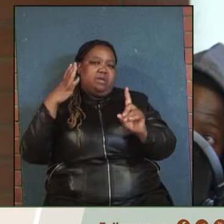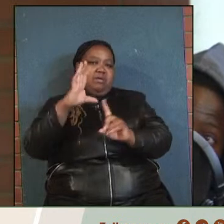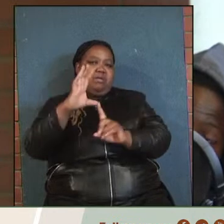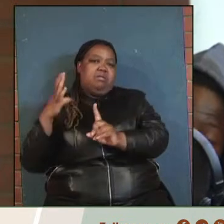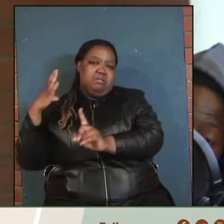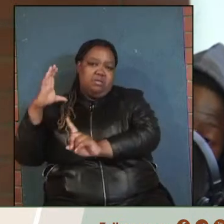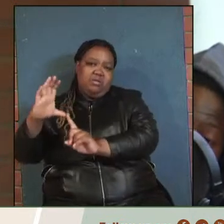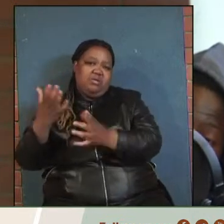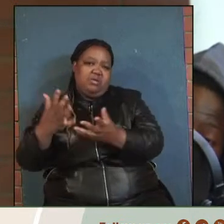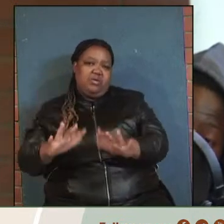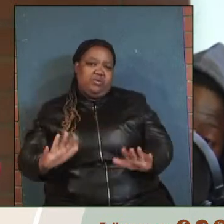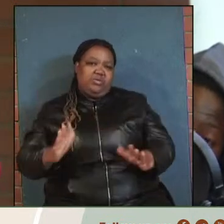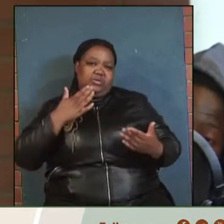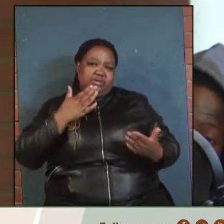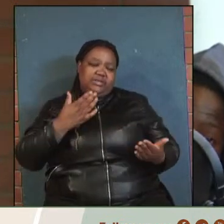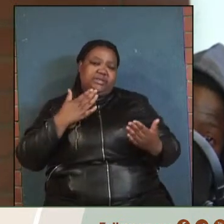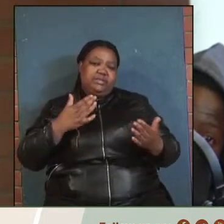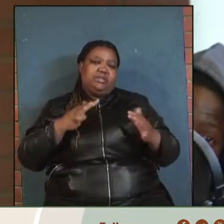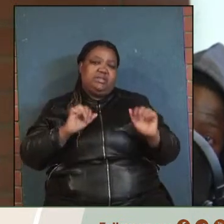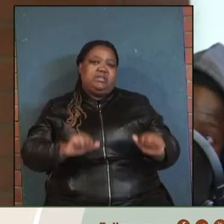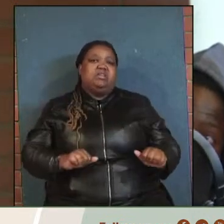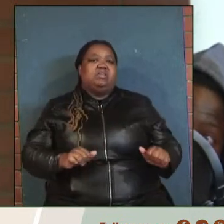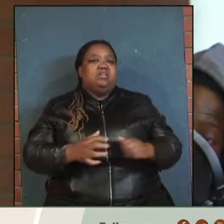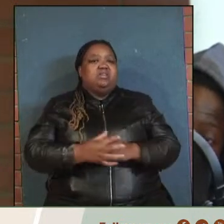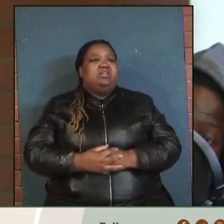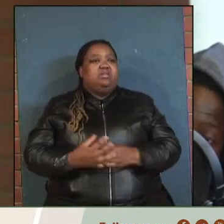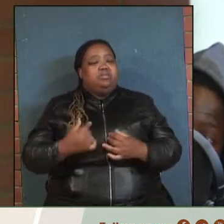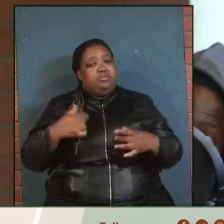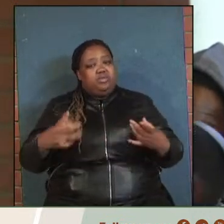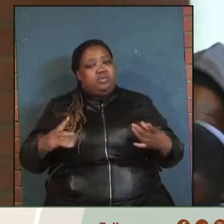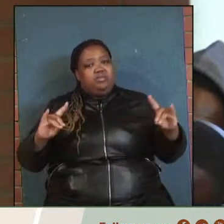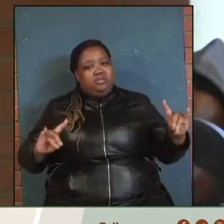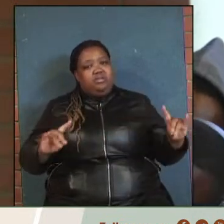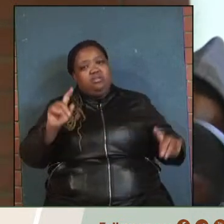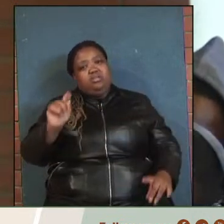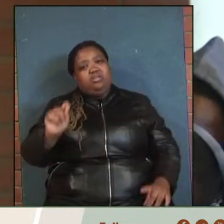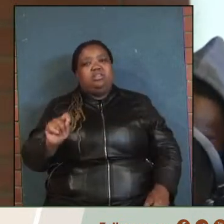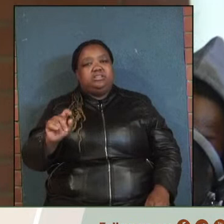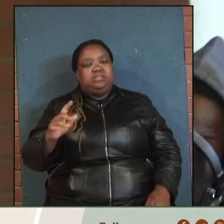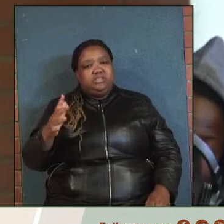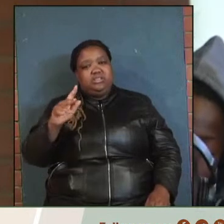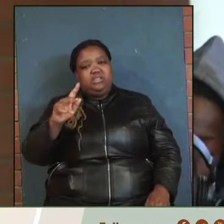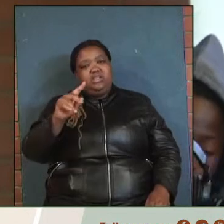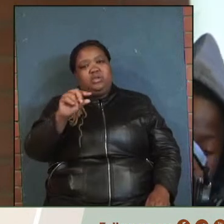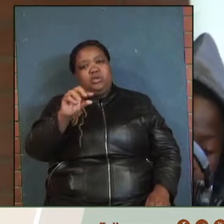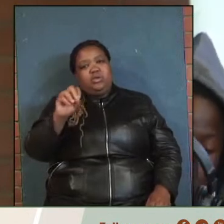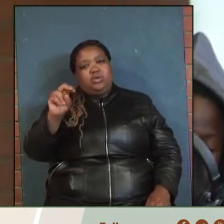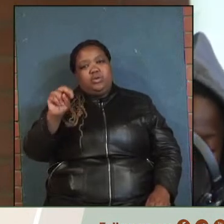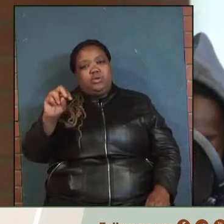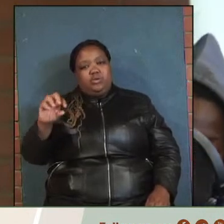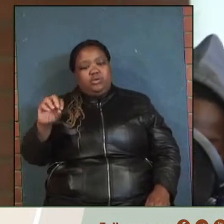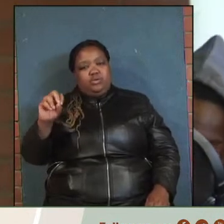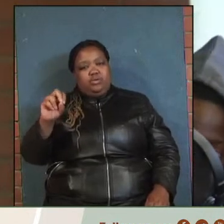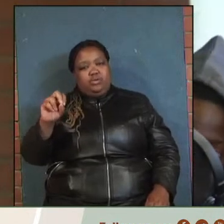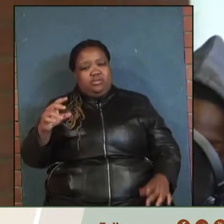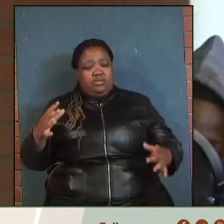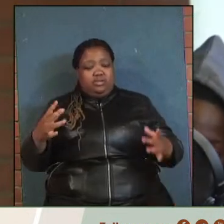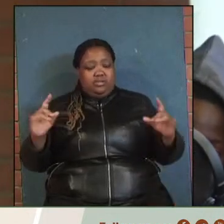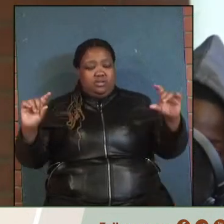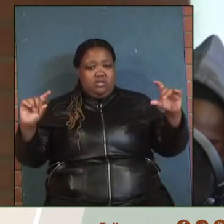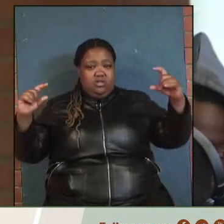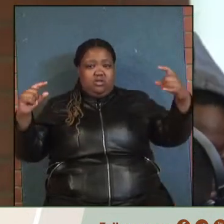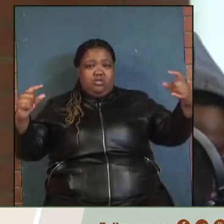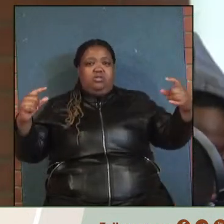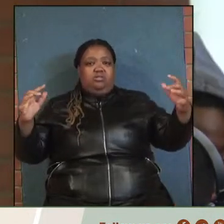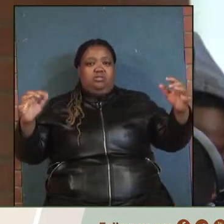you. And with that, I, Chairperson T. Khululu, the Chairperson of Commission on Motion